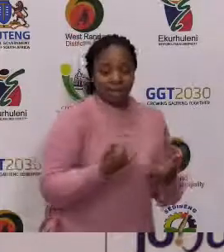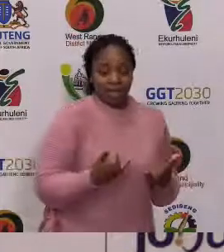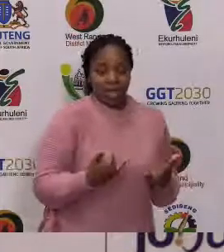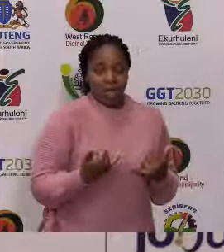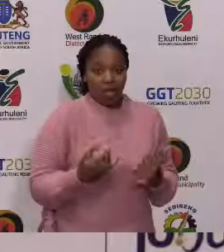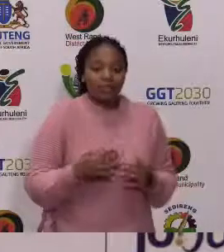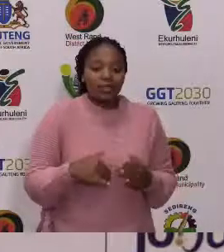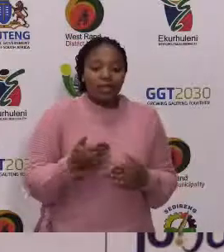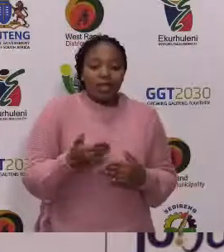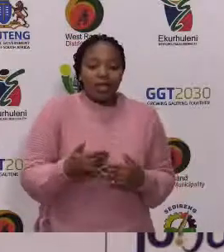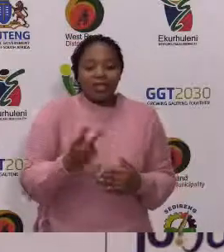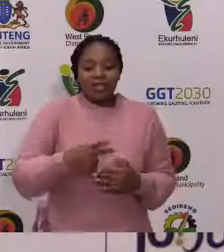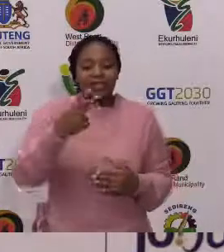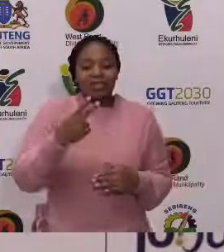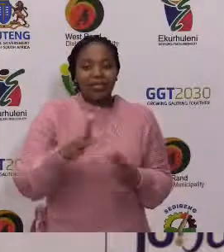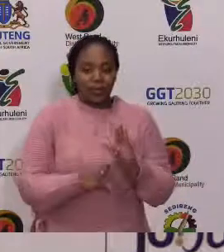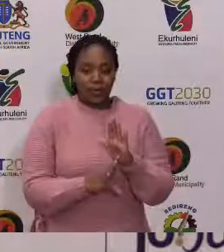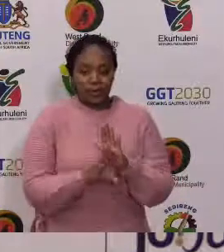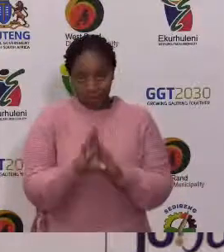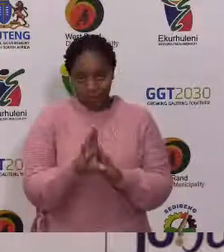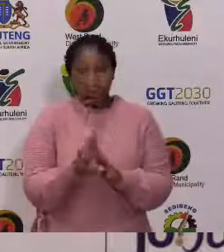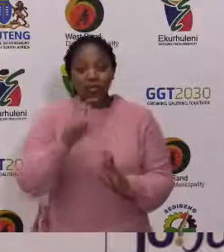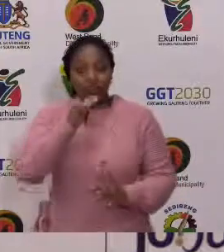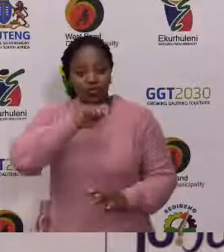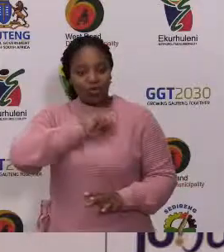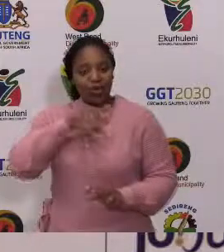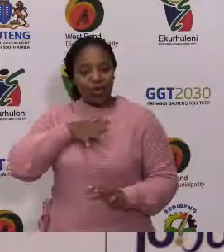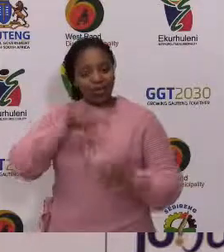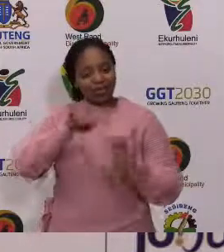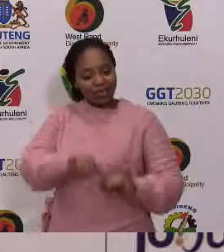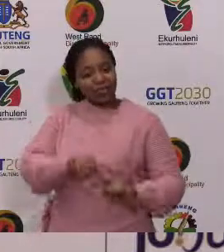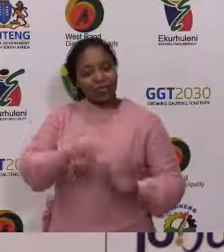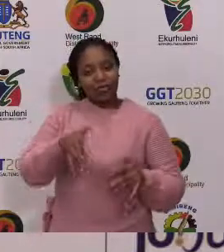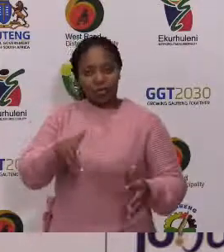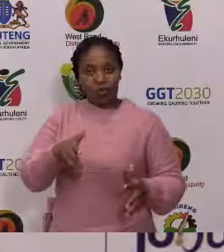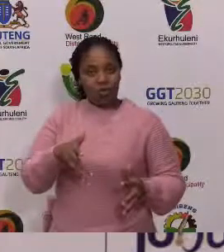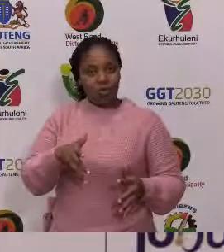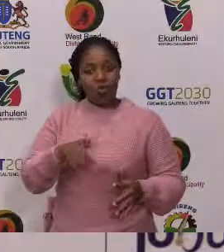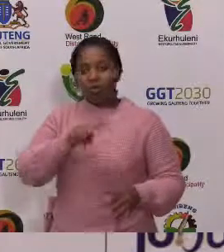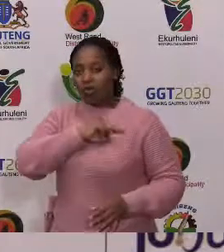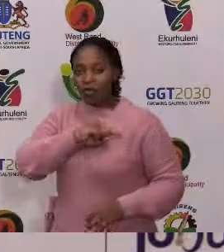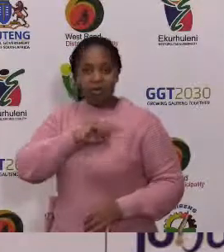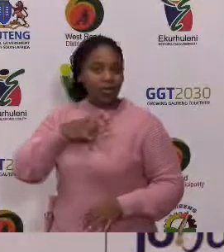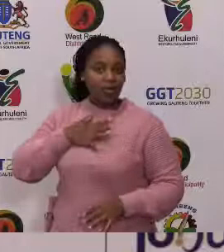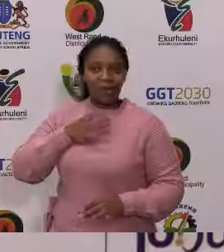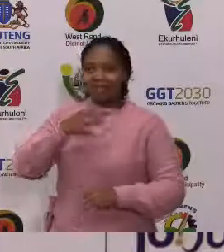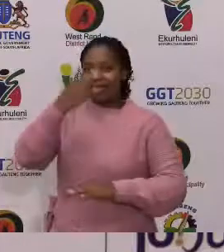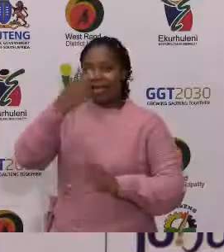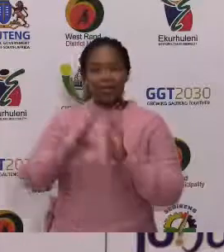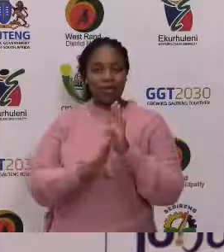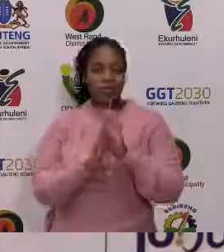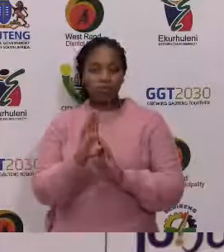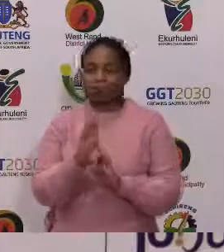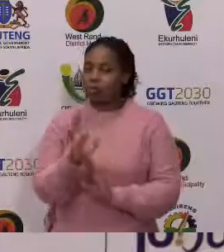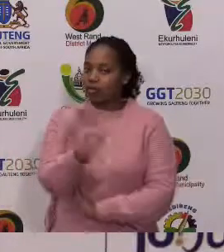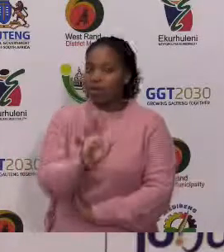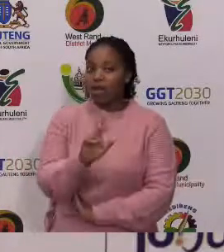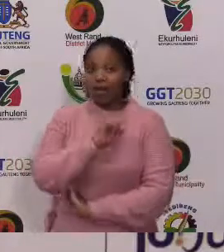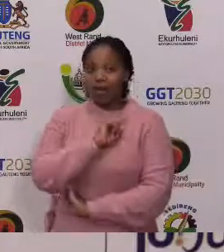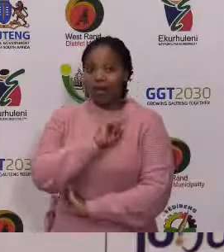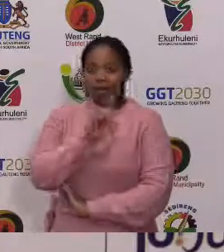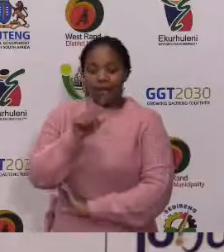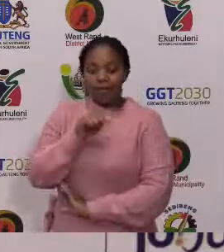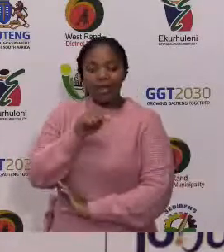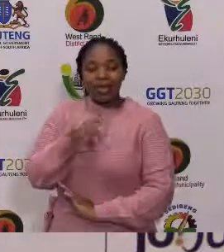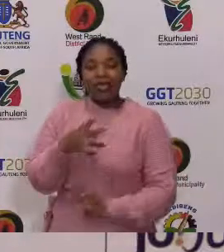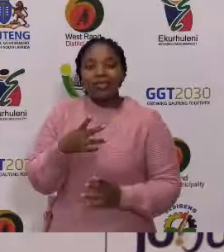wave. And we want to put it this way, and there are indications that we are in